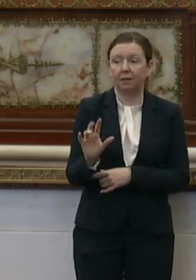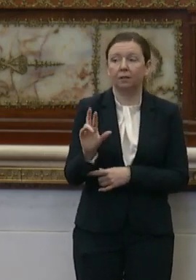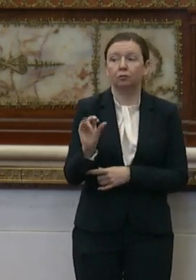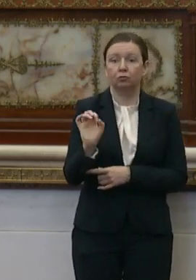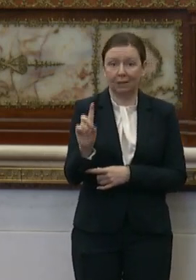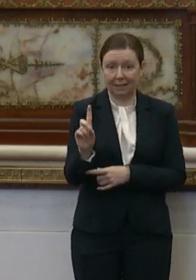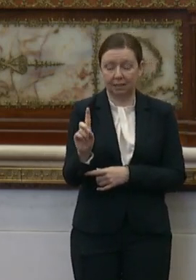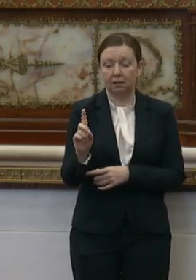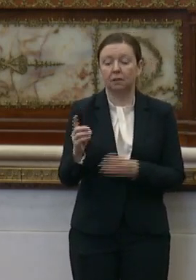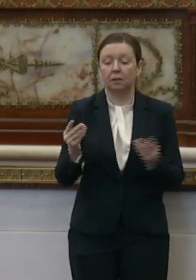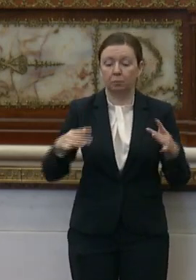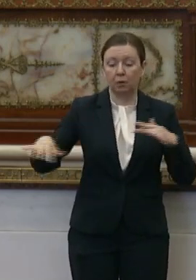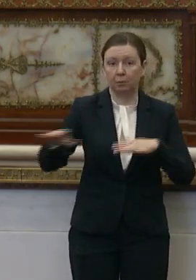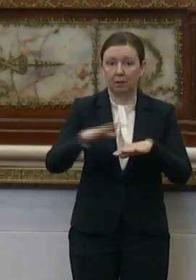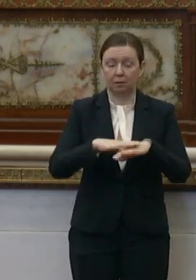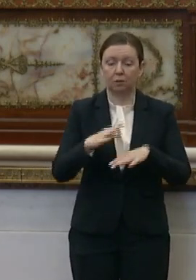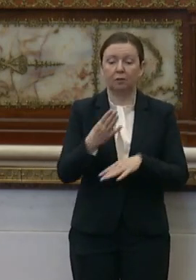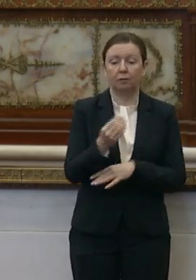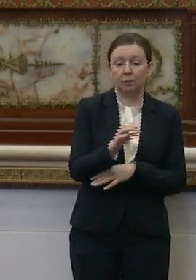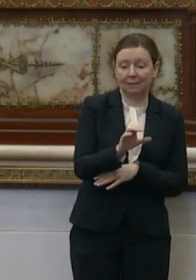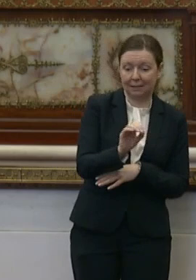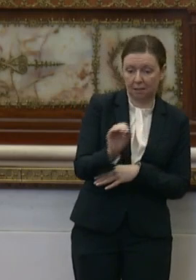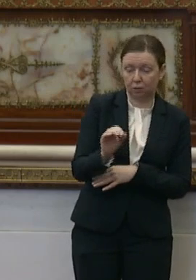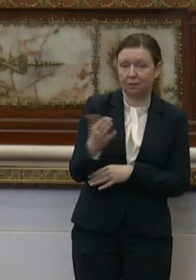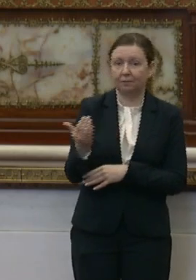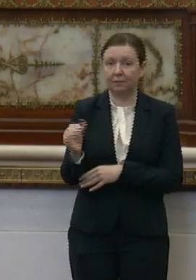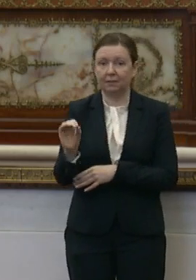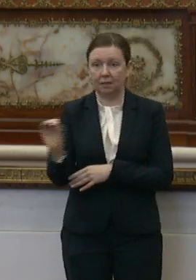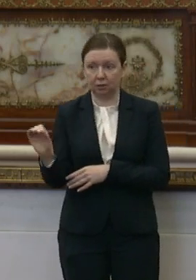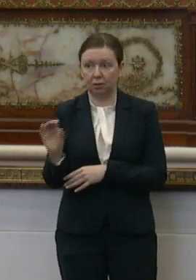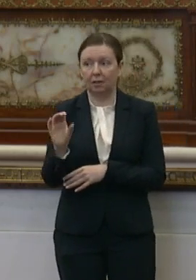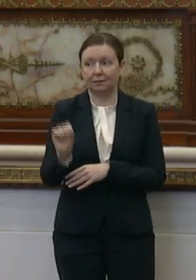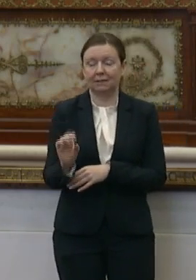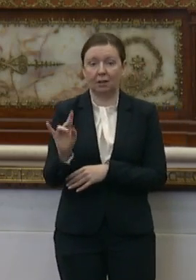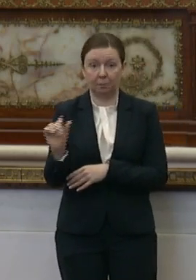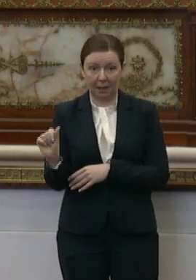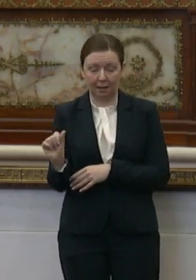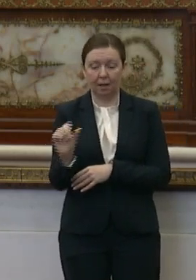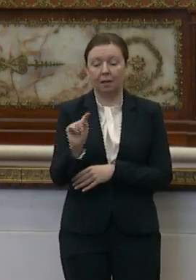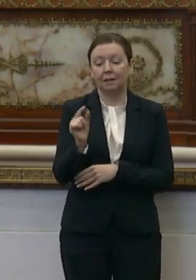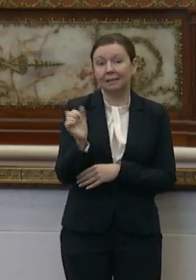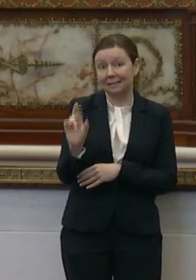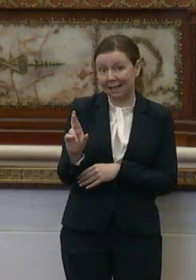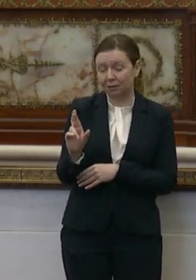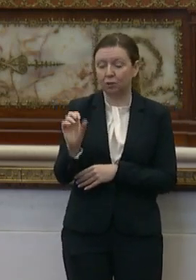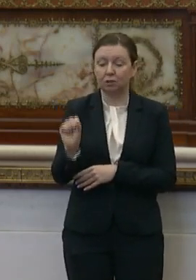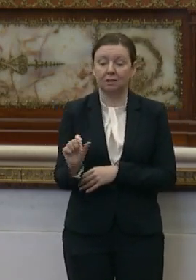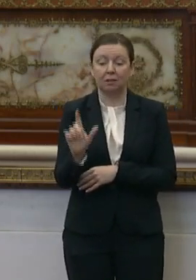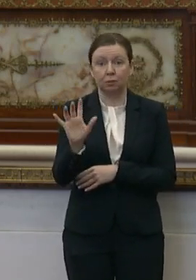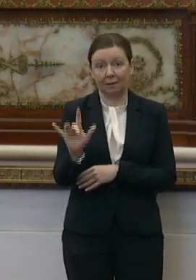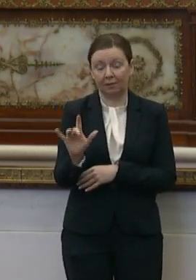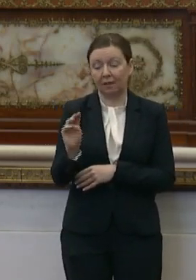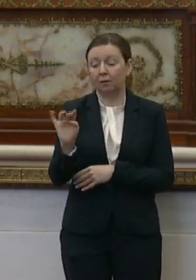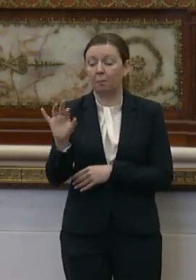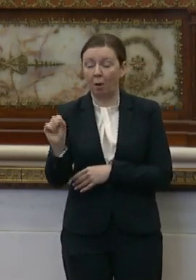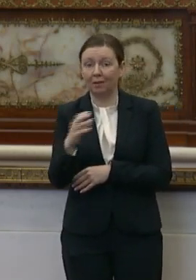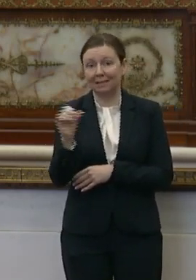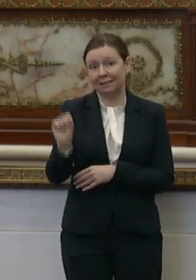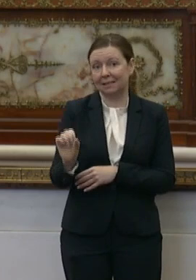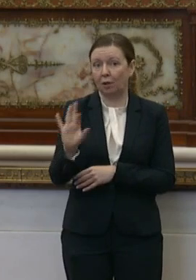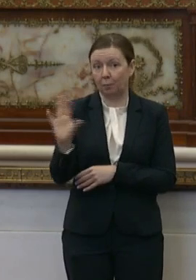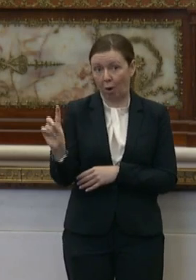rear property lines of the 1400 and 1500 blocks of South Taylor Street, Tasker Street, South 25th Street, Moore Street, and South Broad